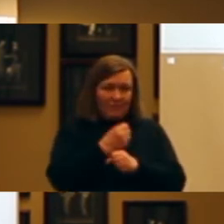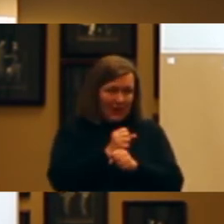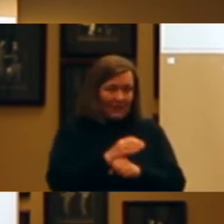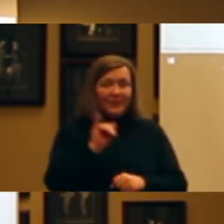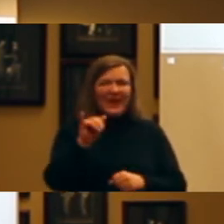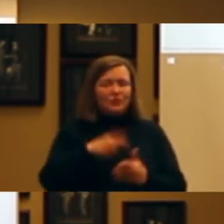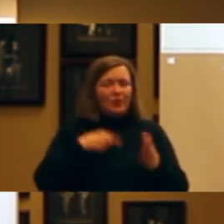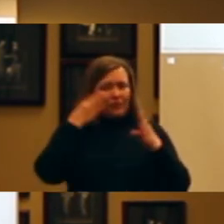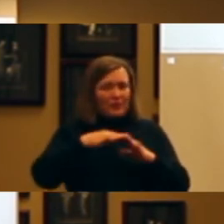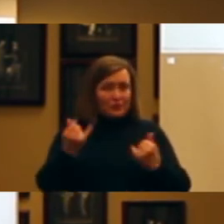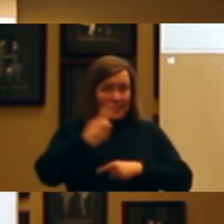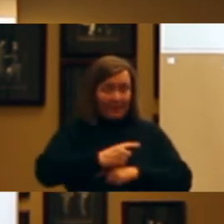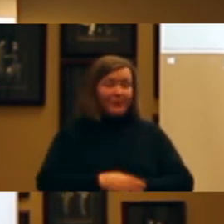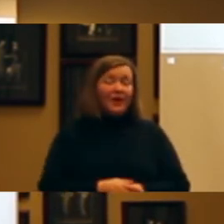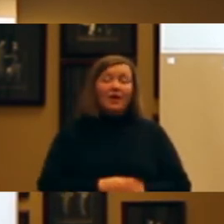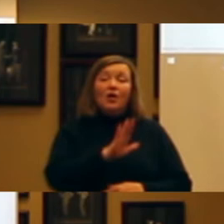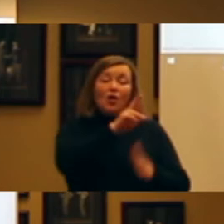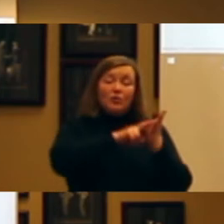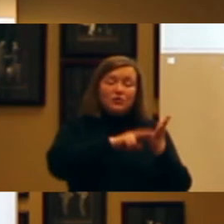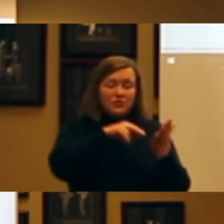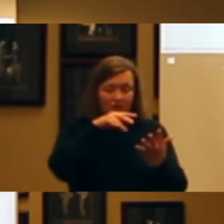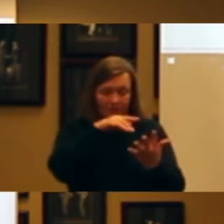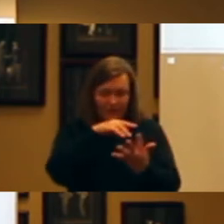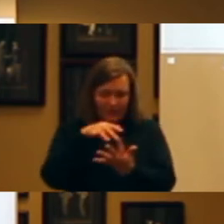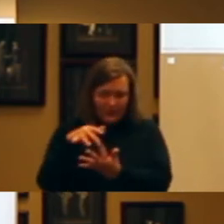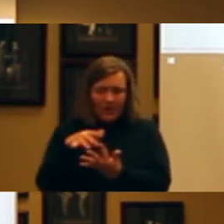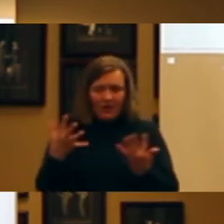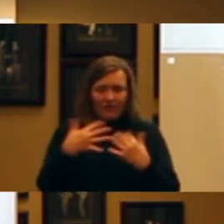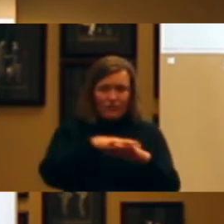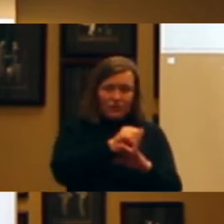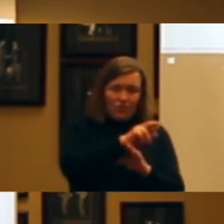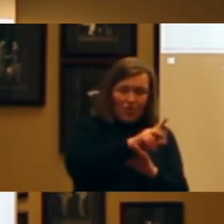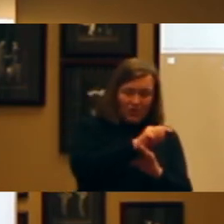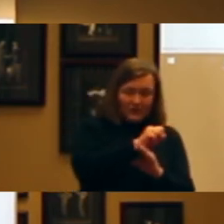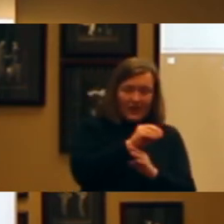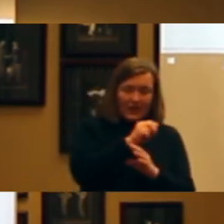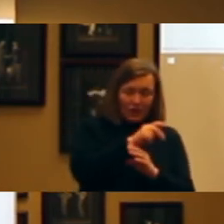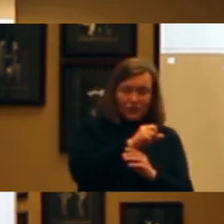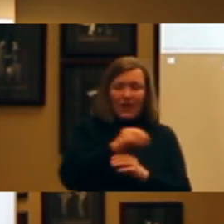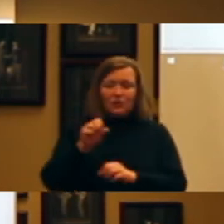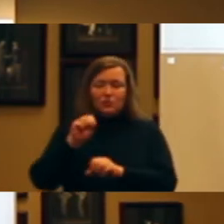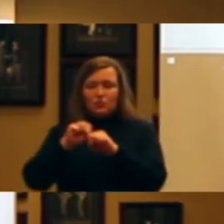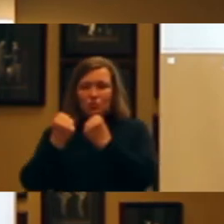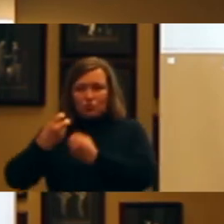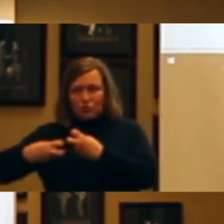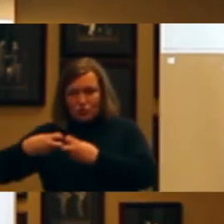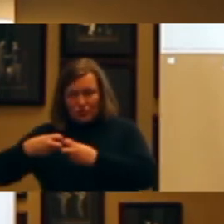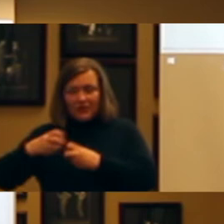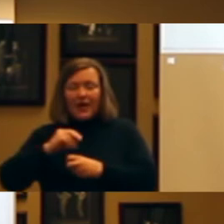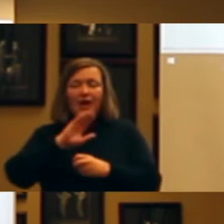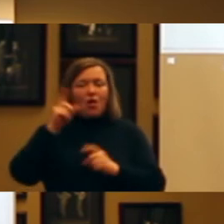give you today. So her research focuses on the convergence of arts and letters and social concerns, and how us